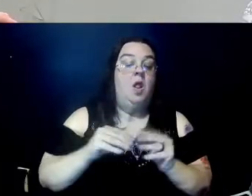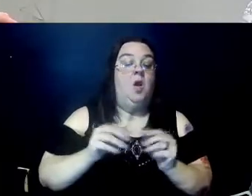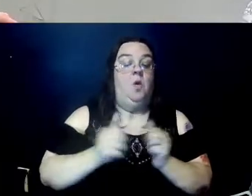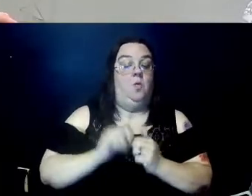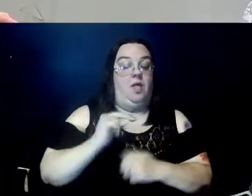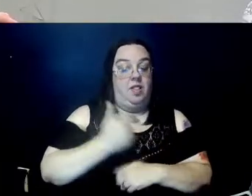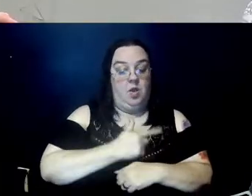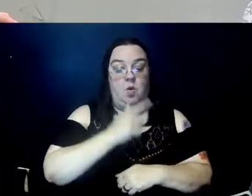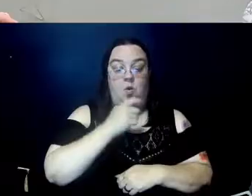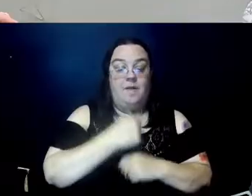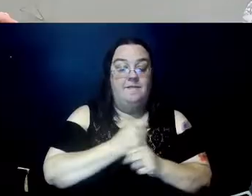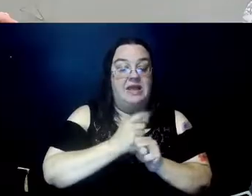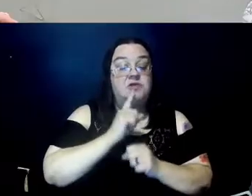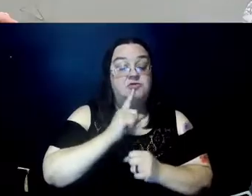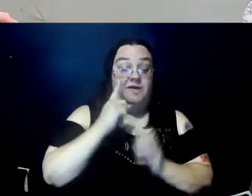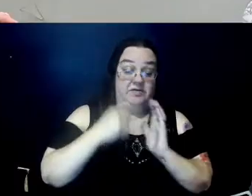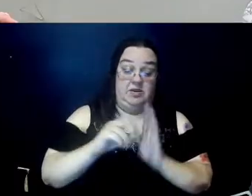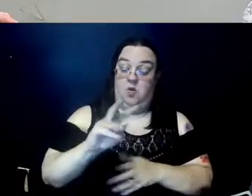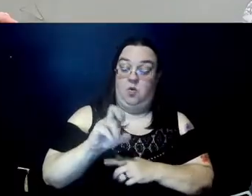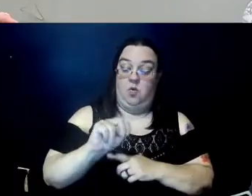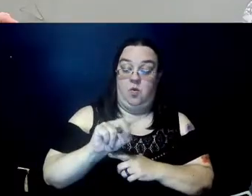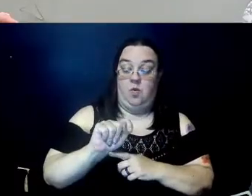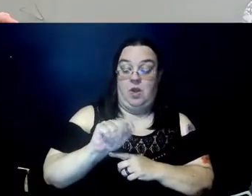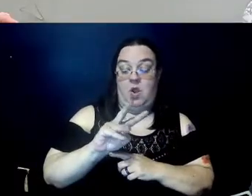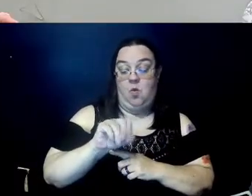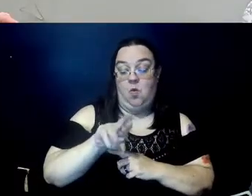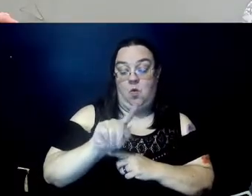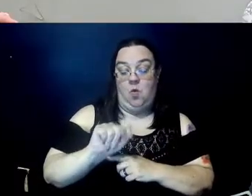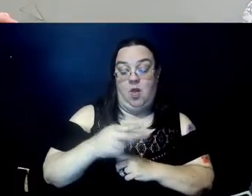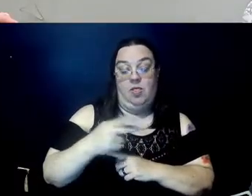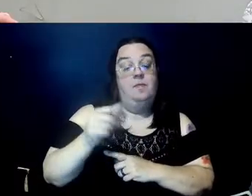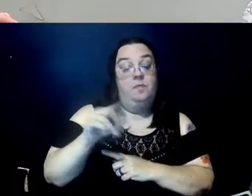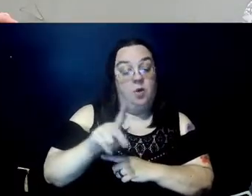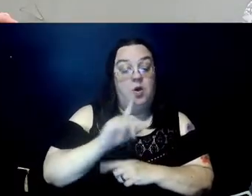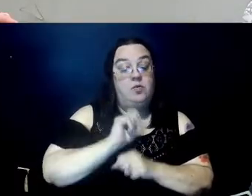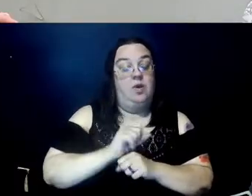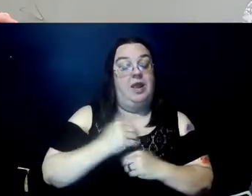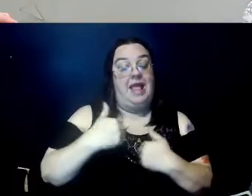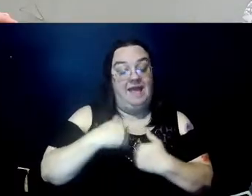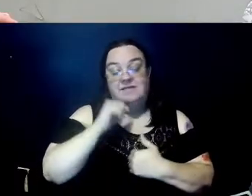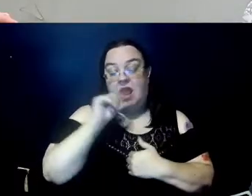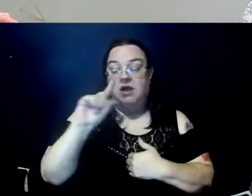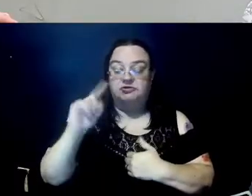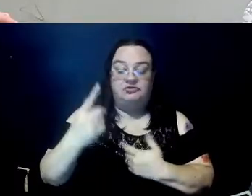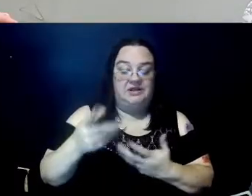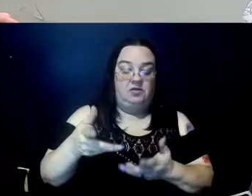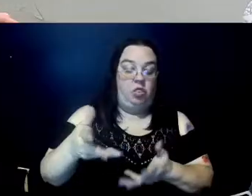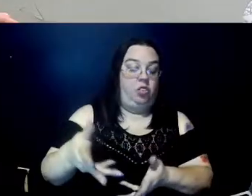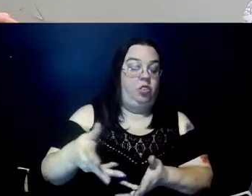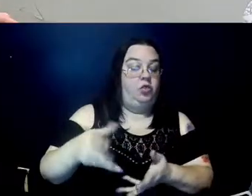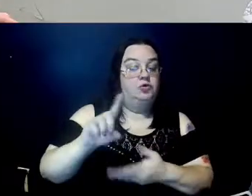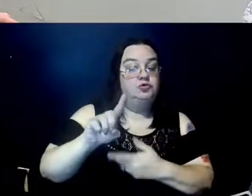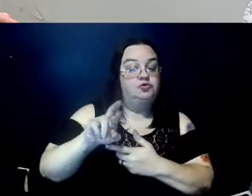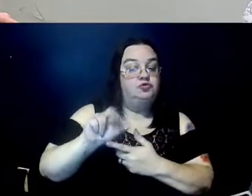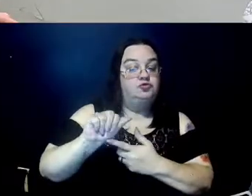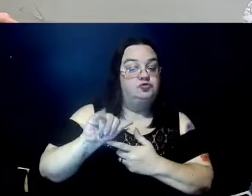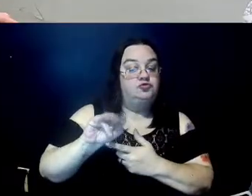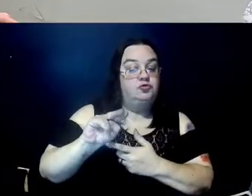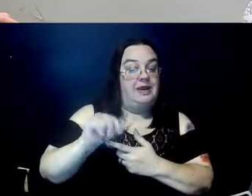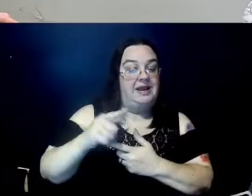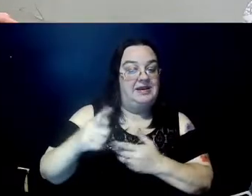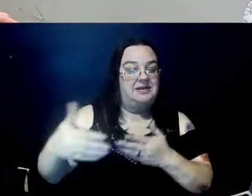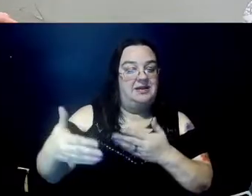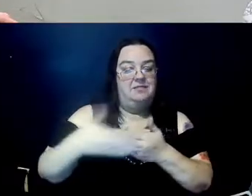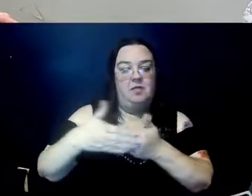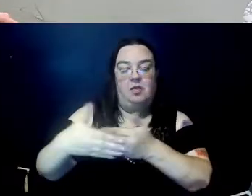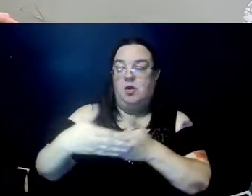Wentworth Park, for example, existed, and not just a cesspool of drainage bordering 50 in all